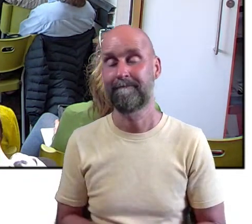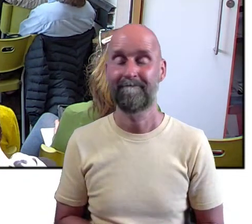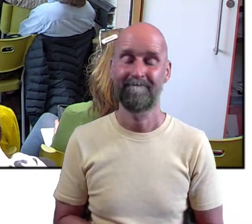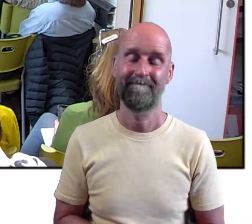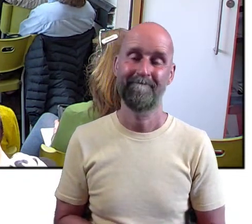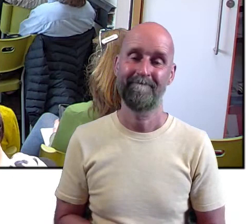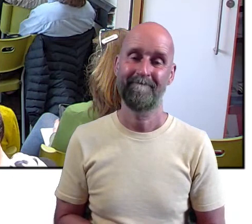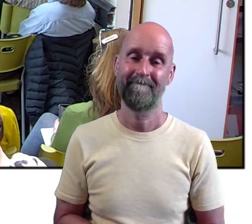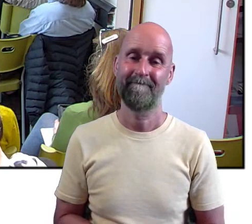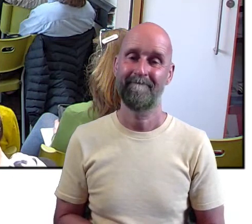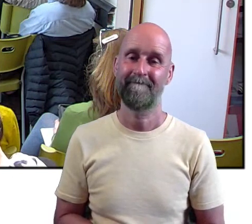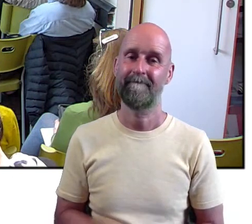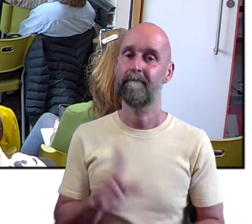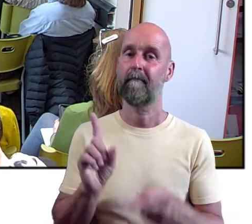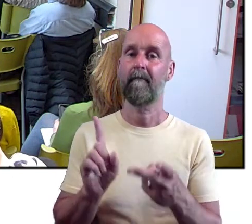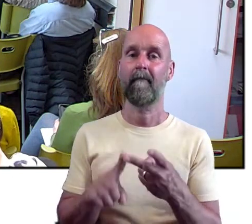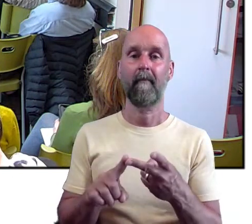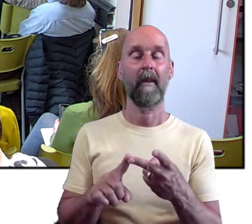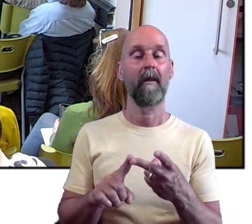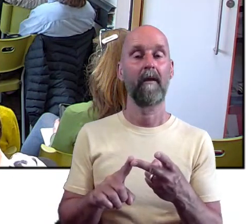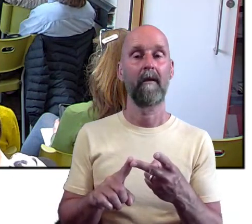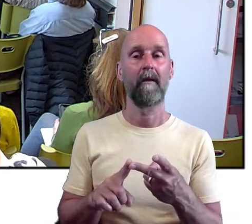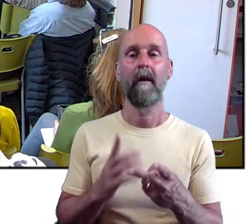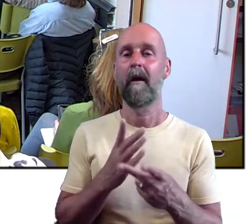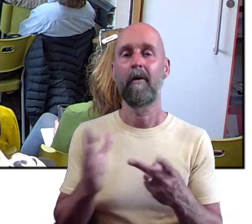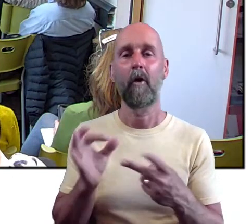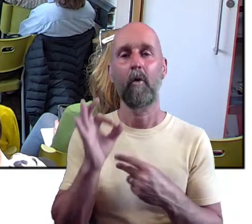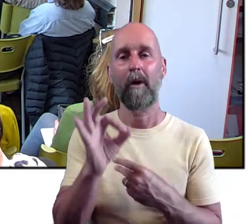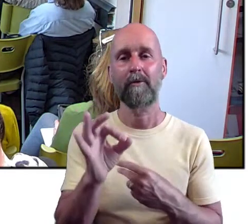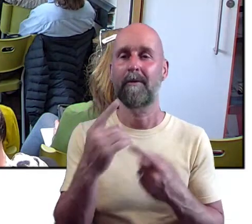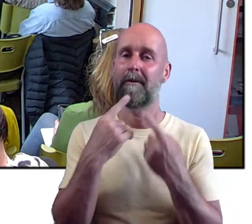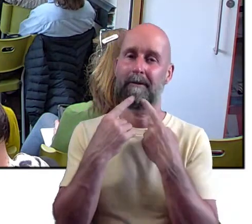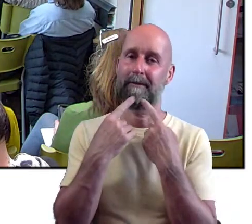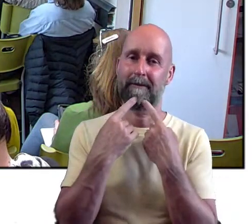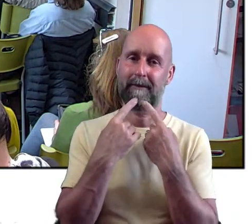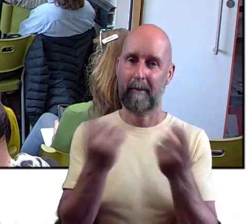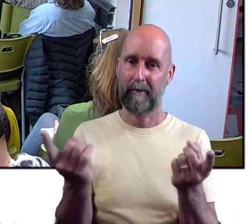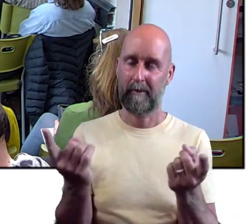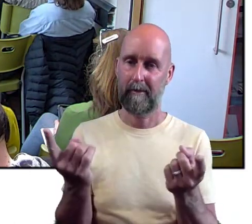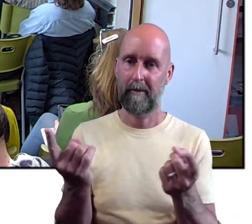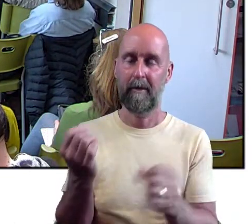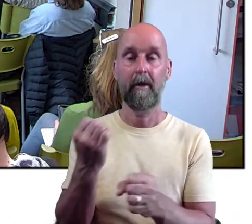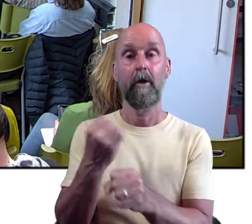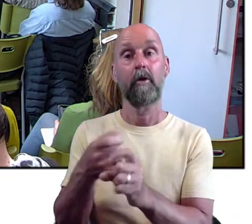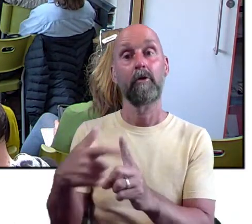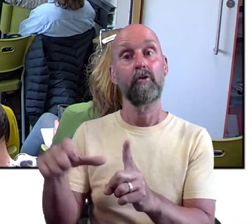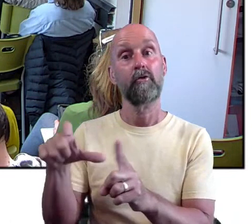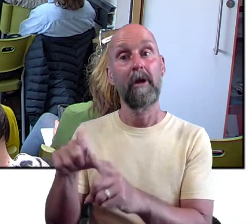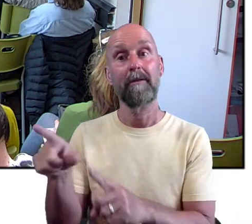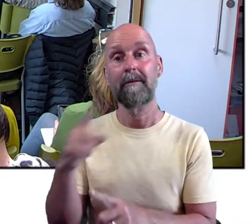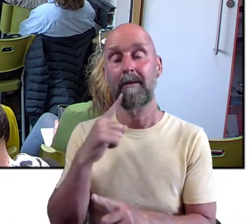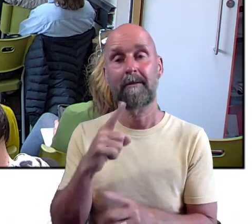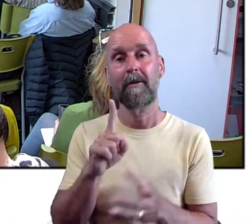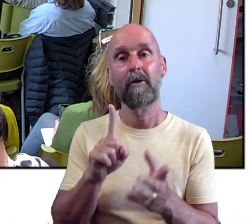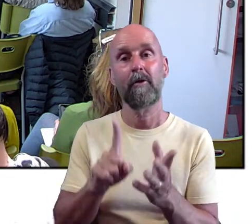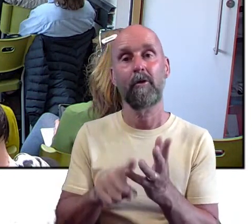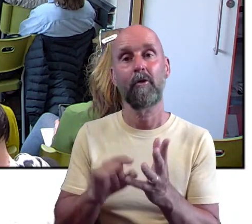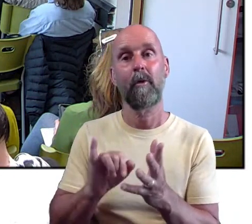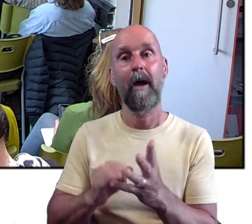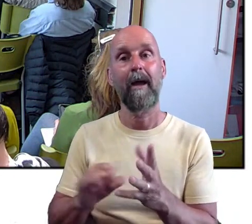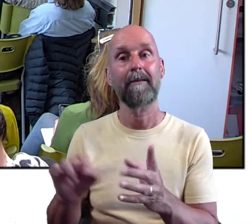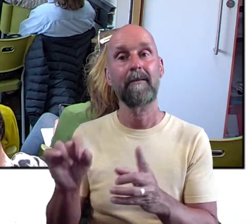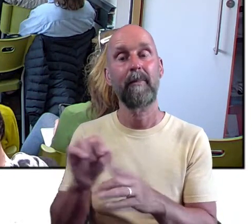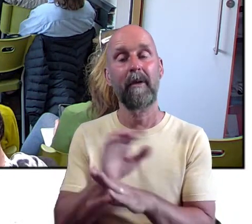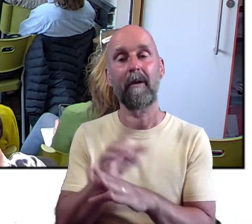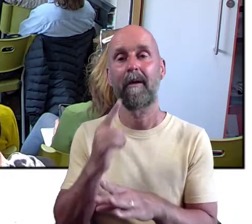I've also got it's not necessarily a question, but it's more of a statement. But Jez says that the undeclared USP of Pokemon Go is that it provides